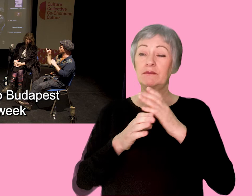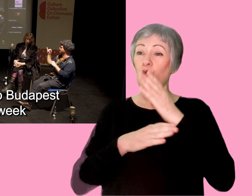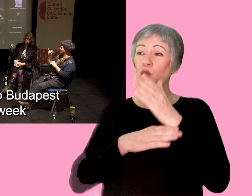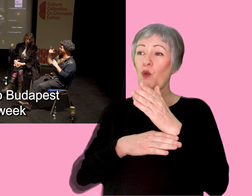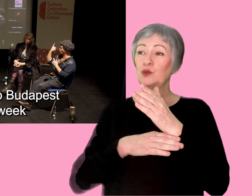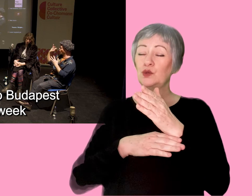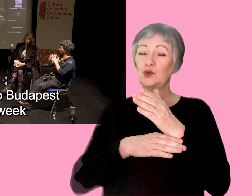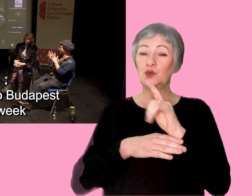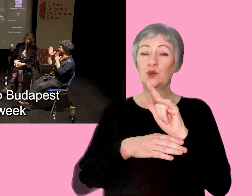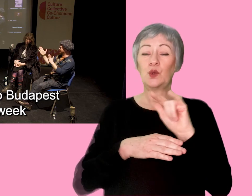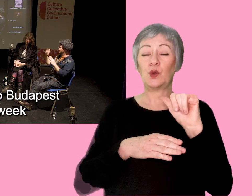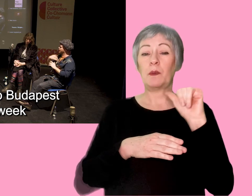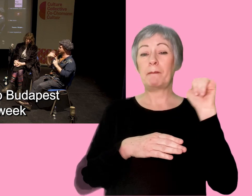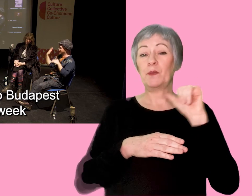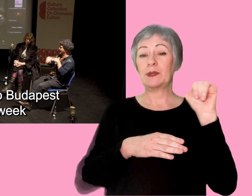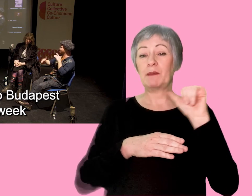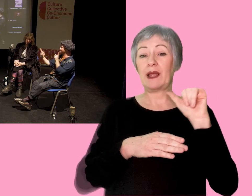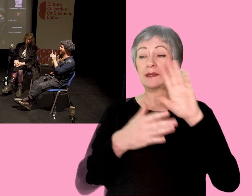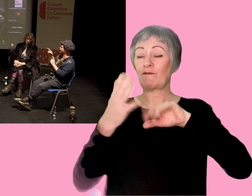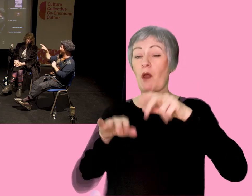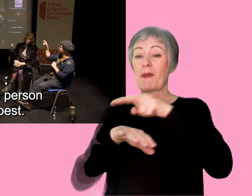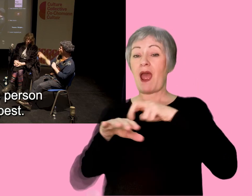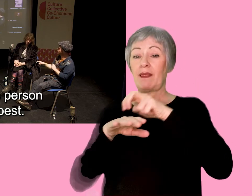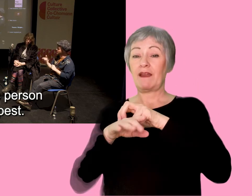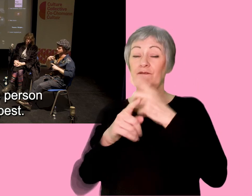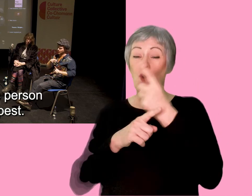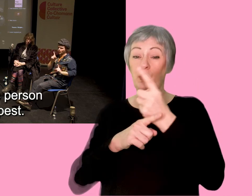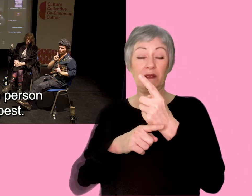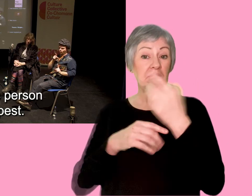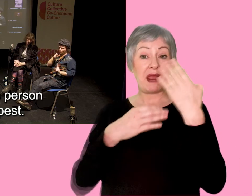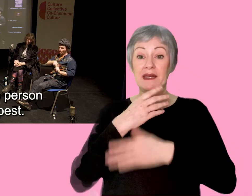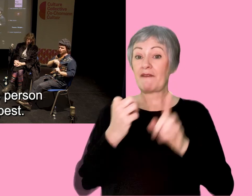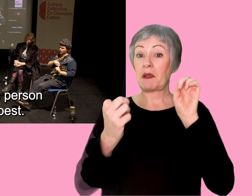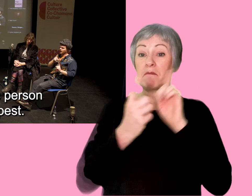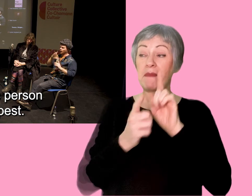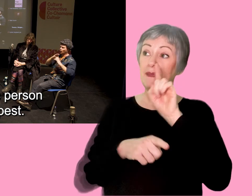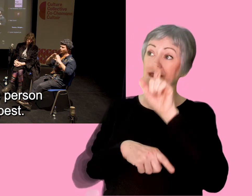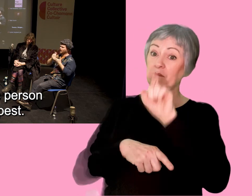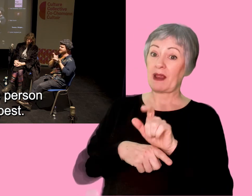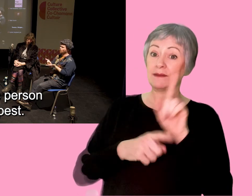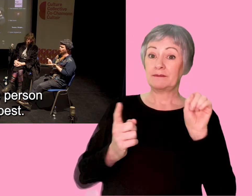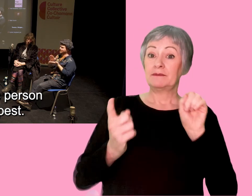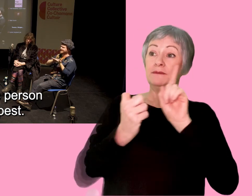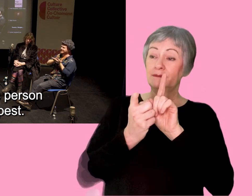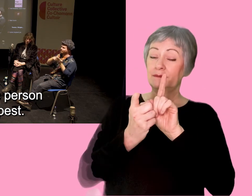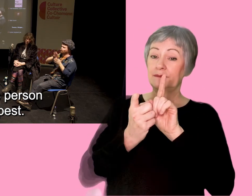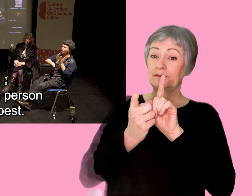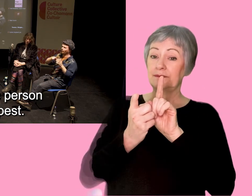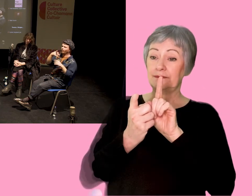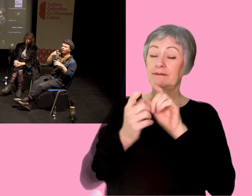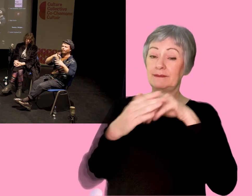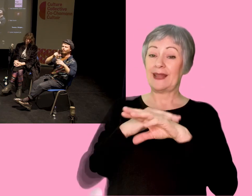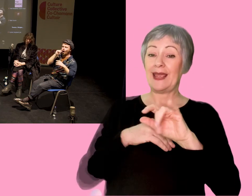Budapest from Ireland for a week, and I'd never met this person that I met in